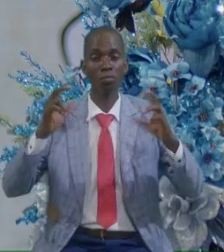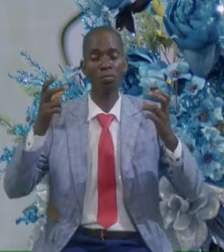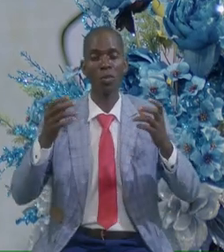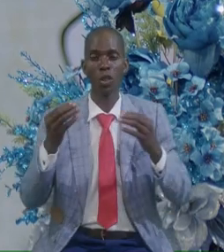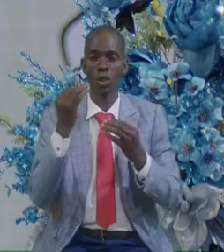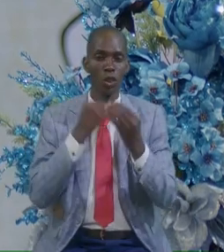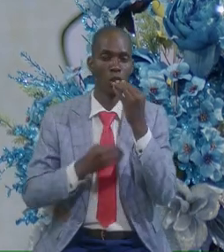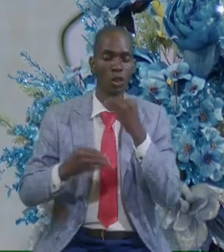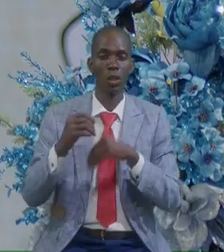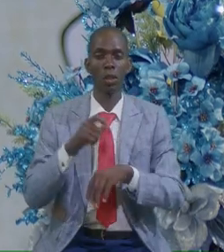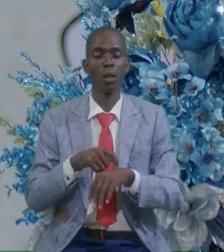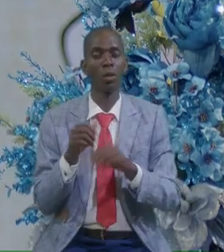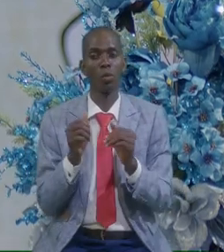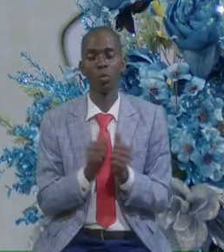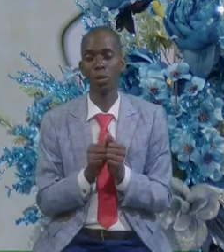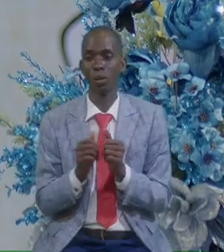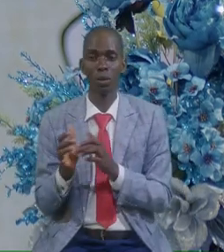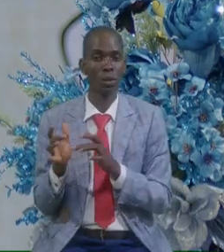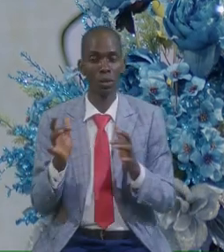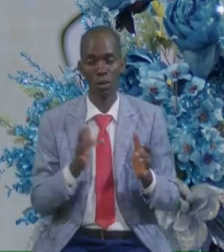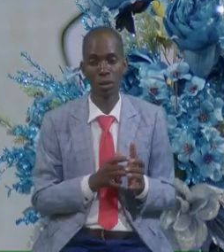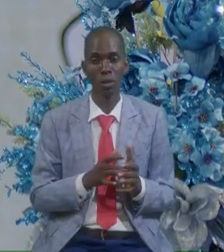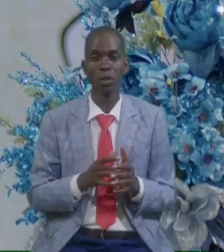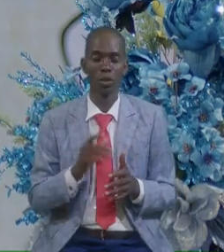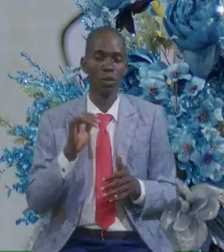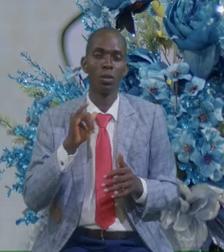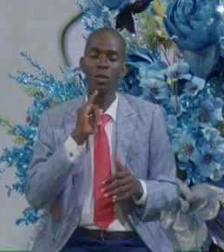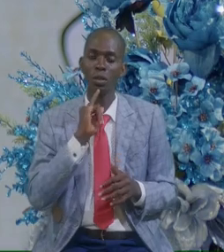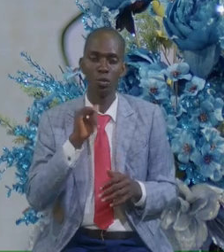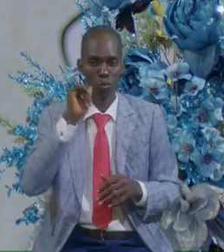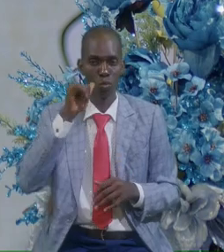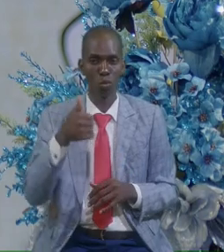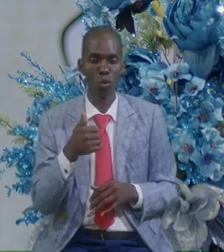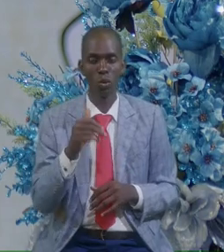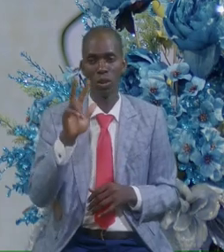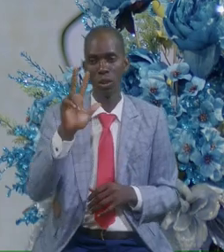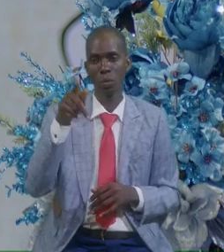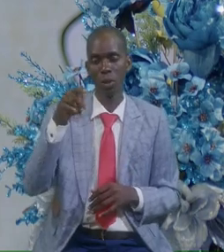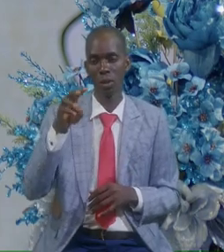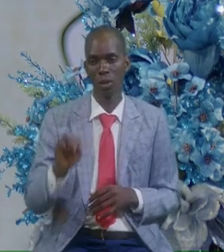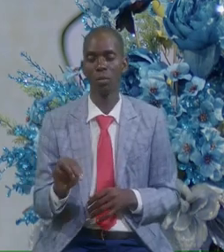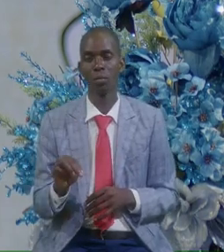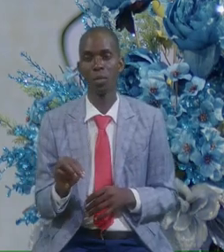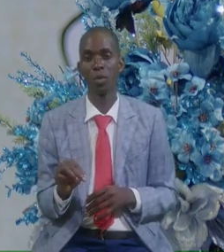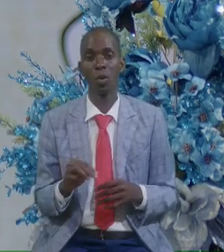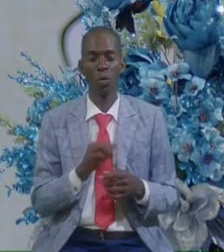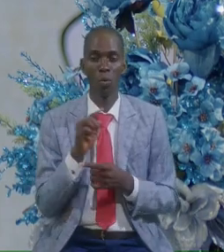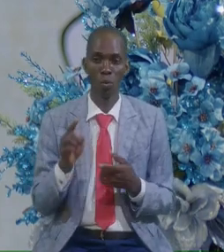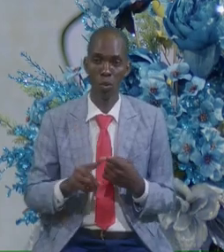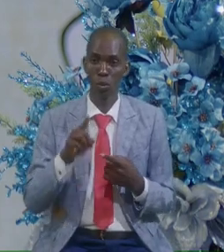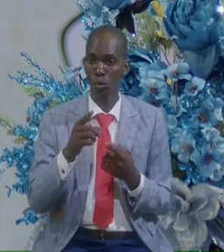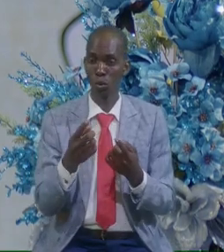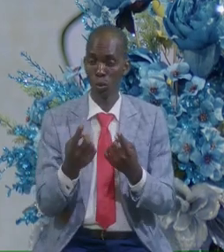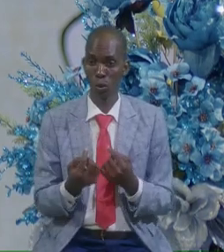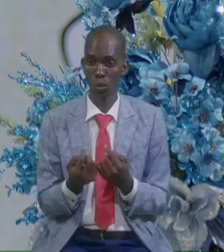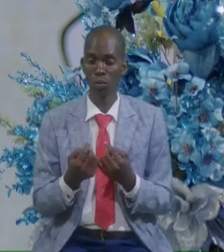to Jesus tomorrow by 3 p.m. at the usual venue. So when you come, we will